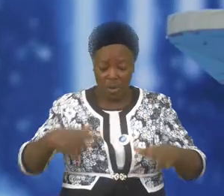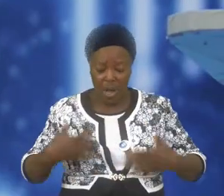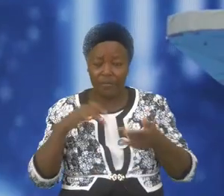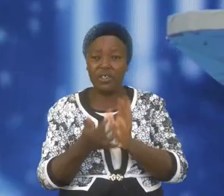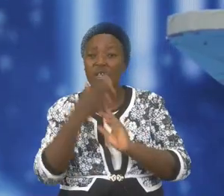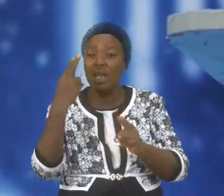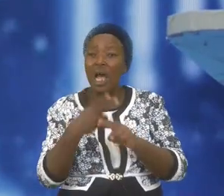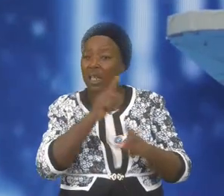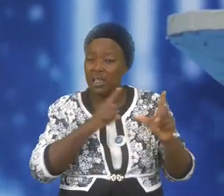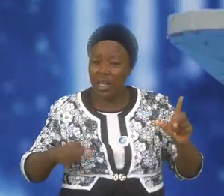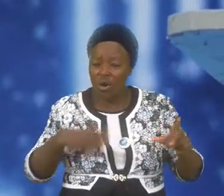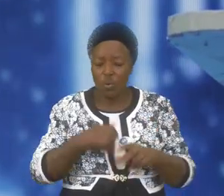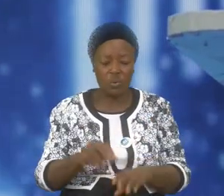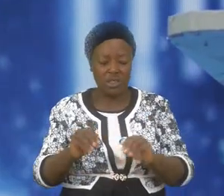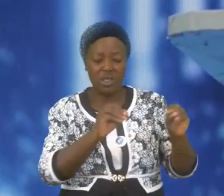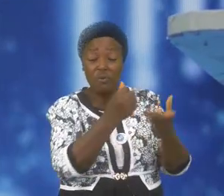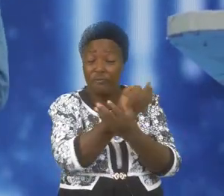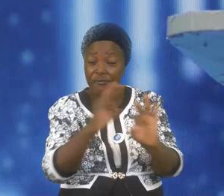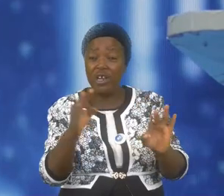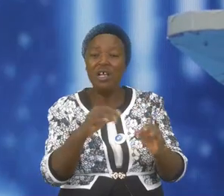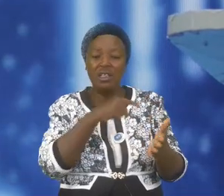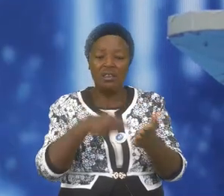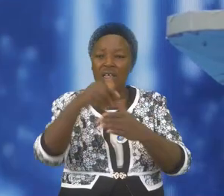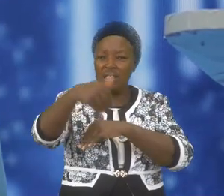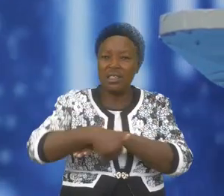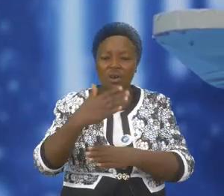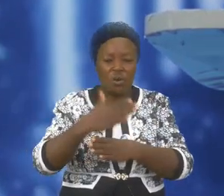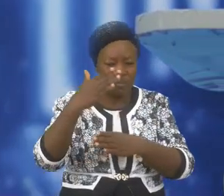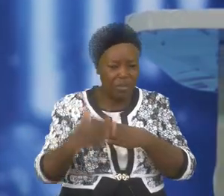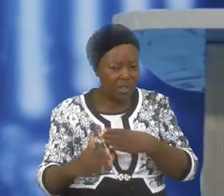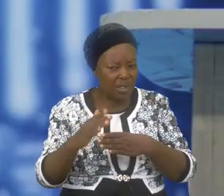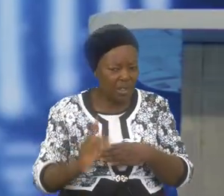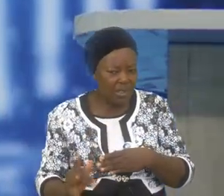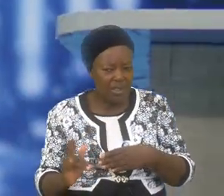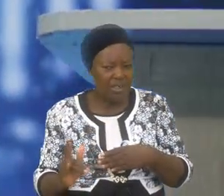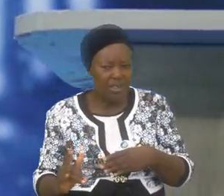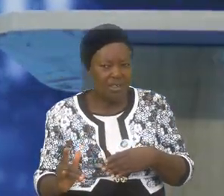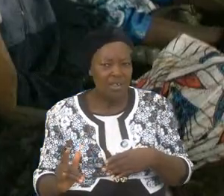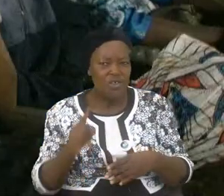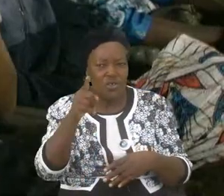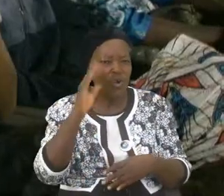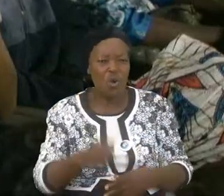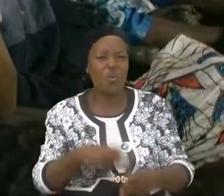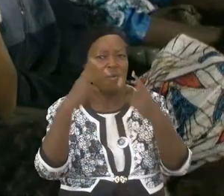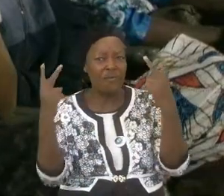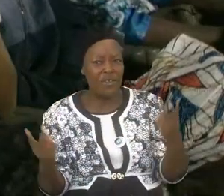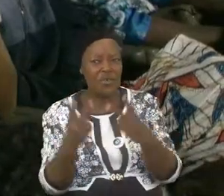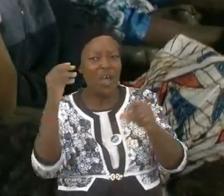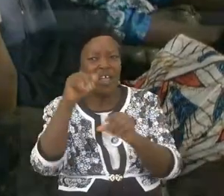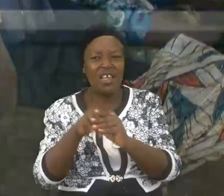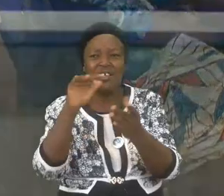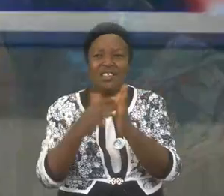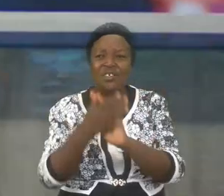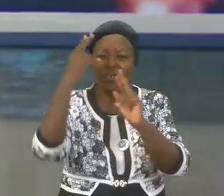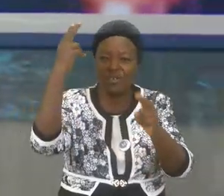Totally, completely, you will triumph in Jesus' name. Why? Look at